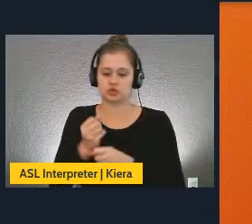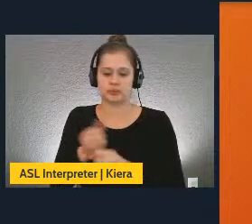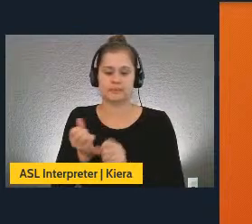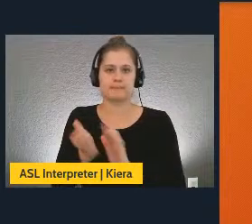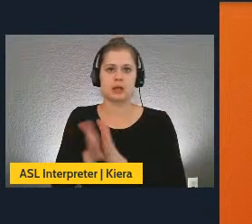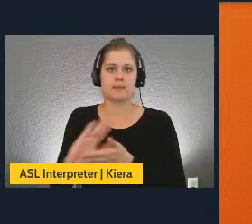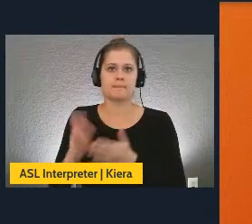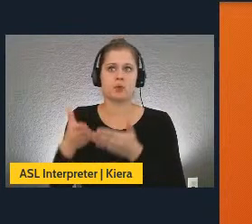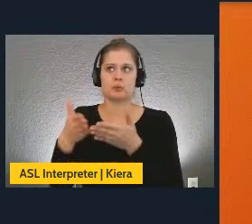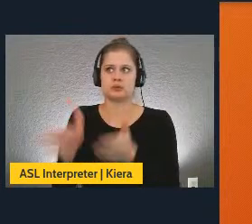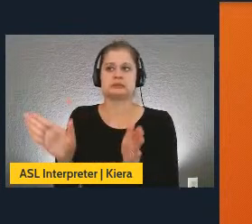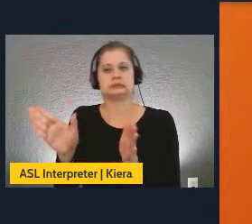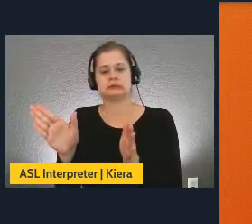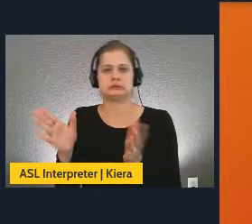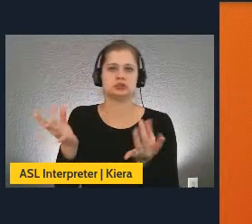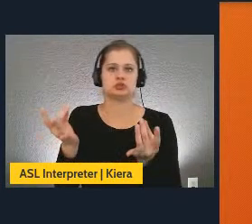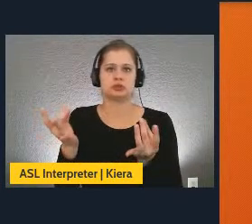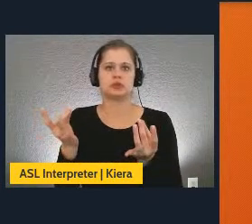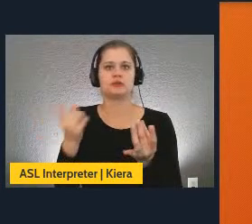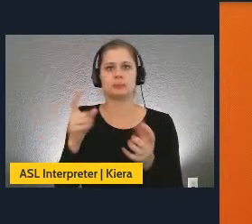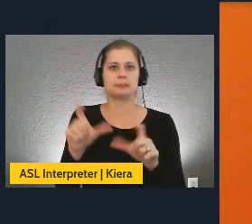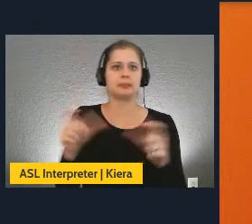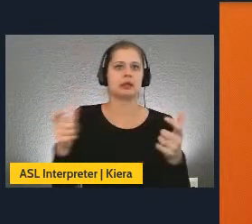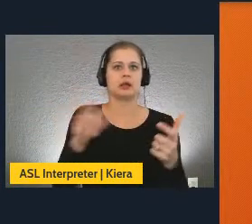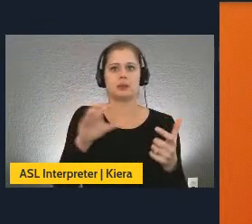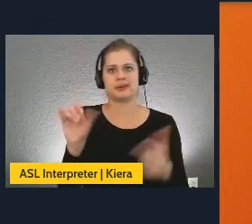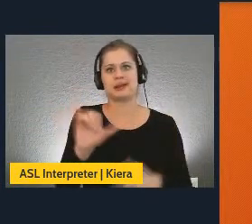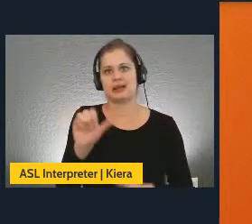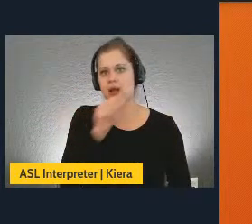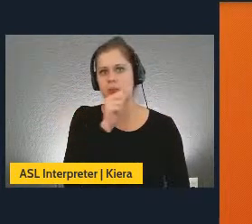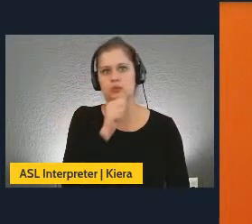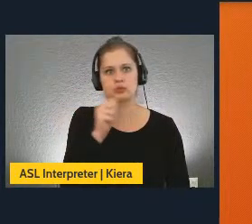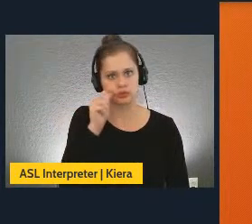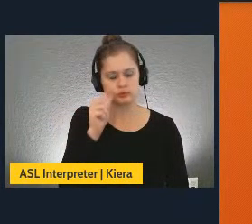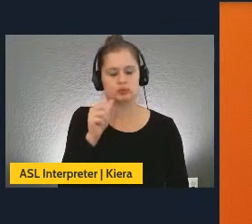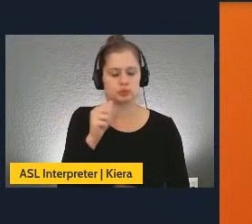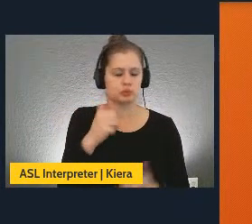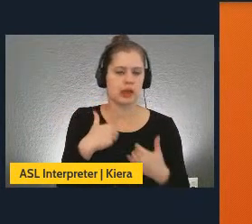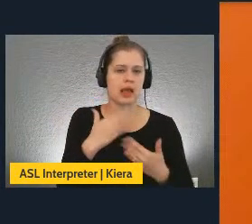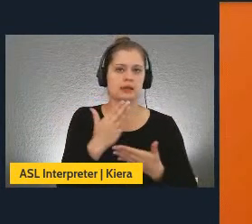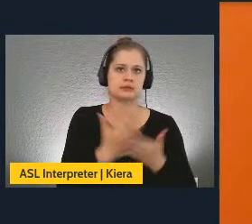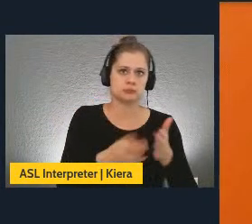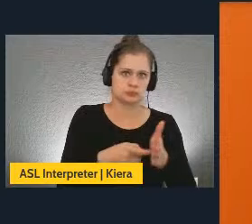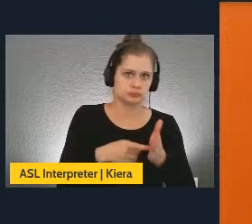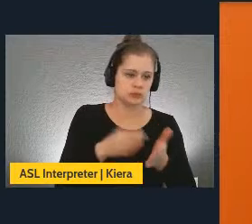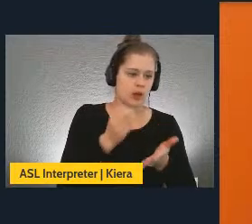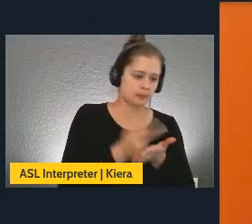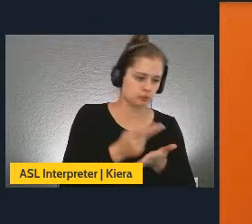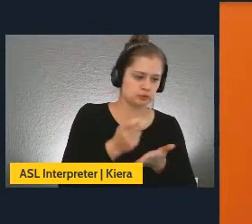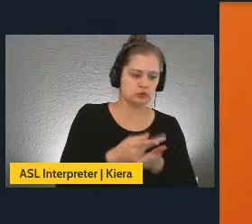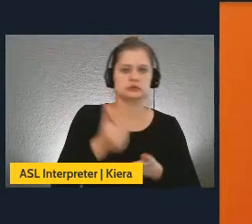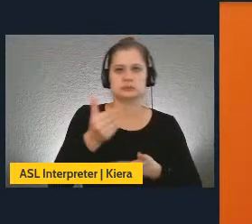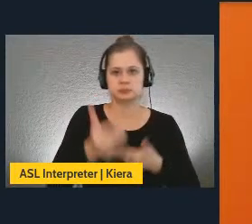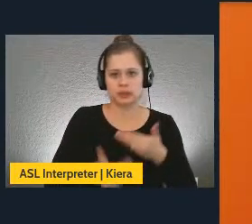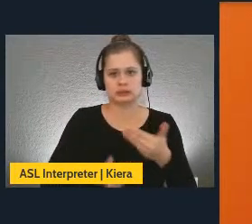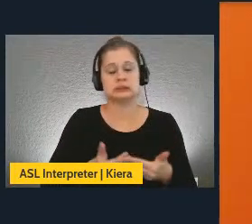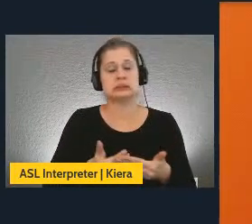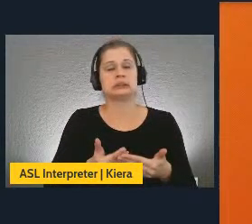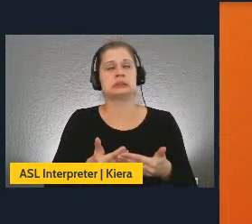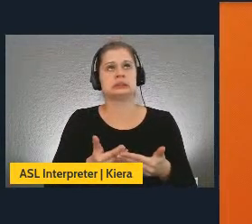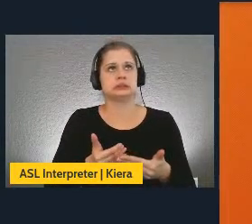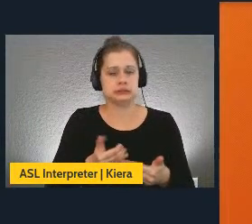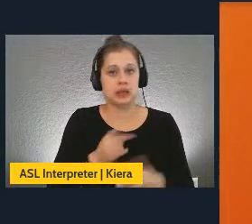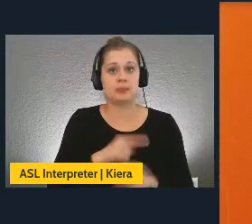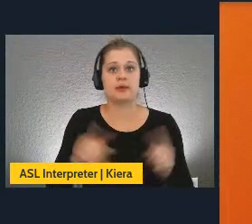big corporate such as Amazon. So yeah, there were some processes involved, some approvals. Yeah, but we made